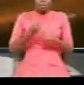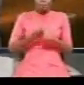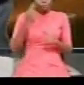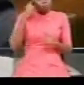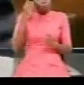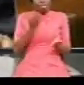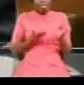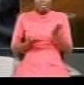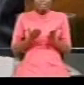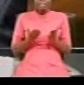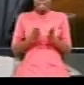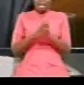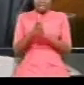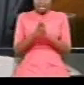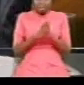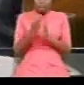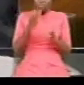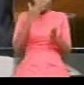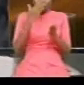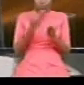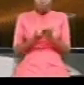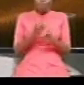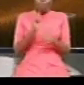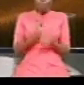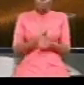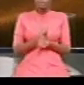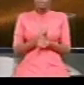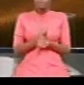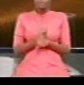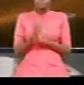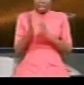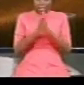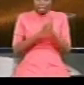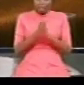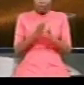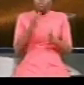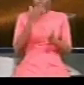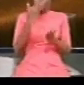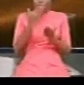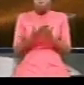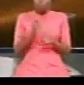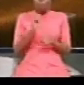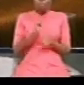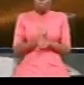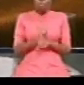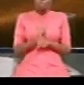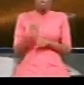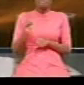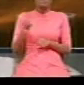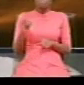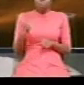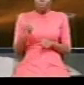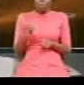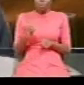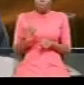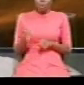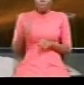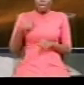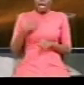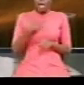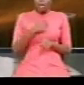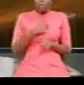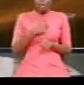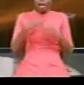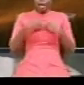service. Zealous of good works. Zealous of good works. So where we actually have